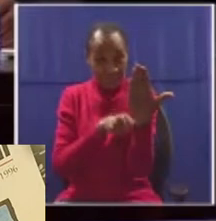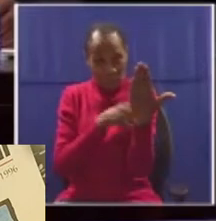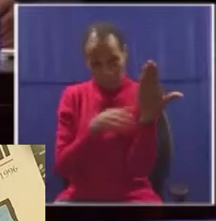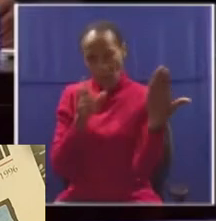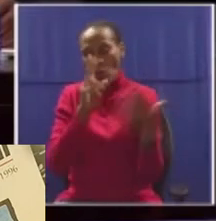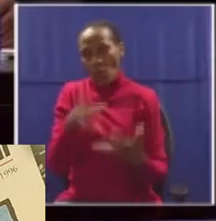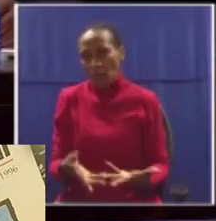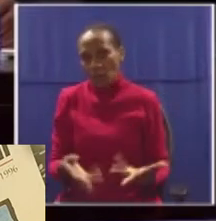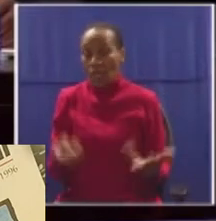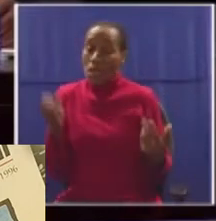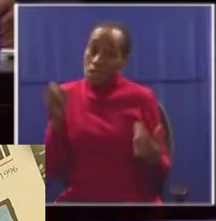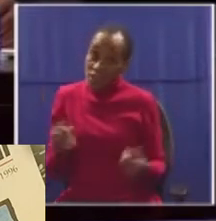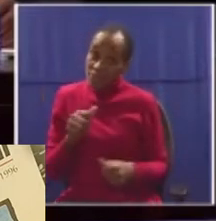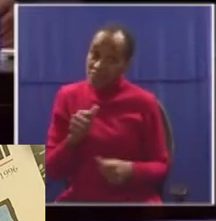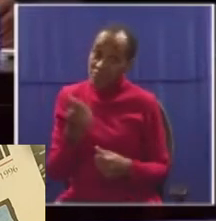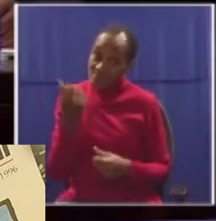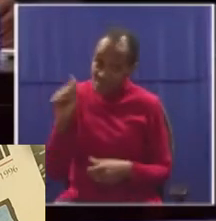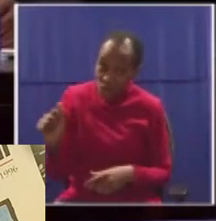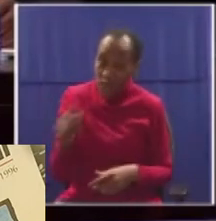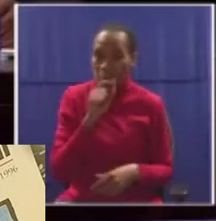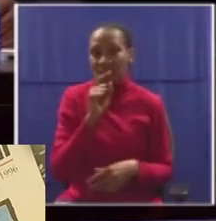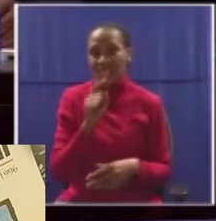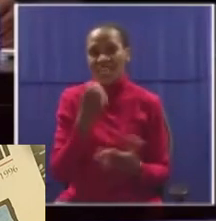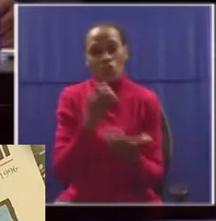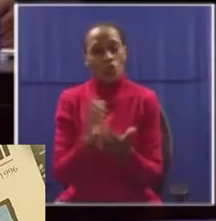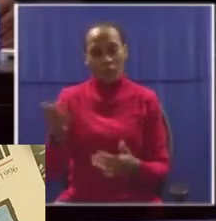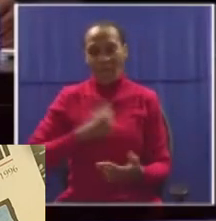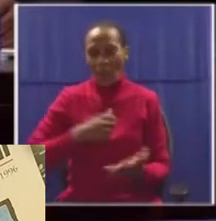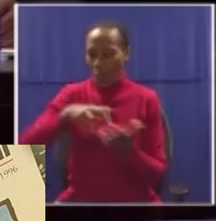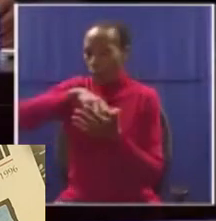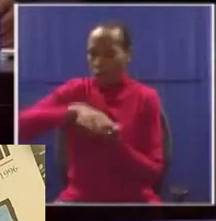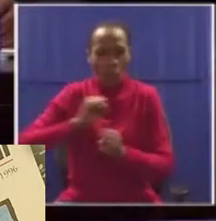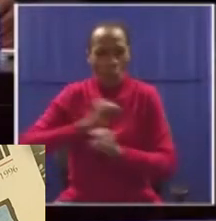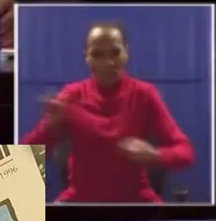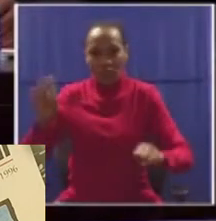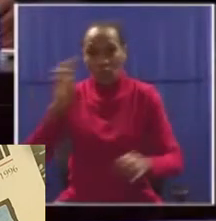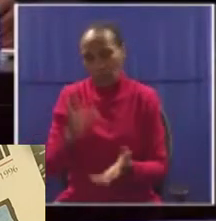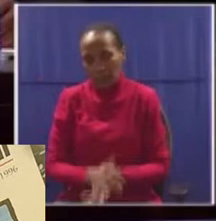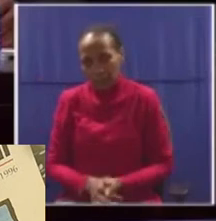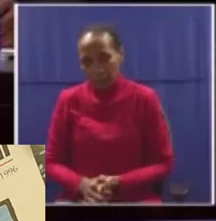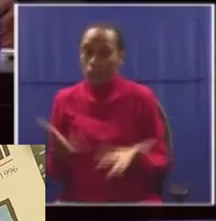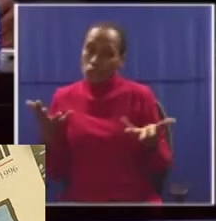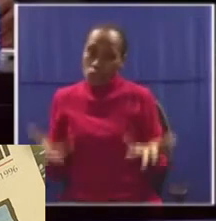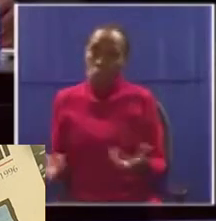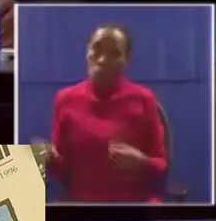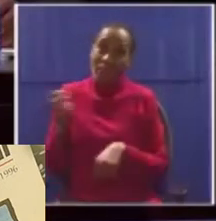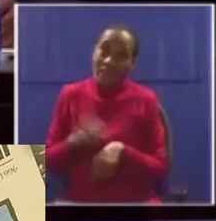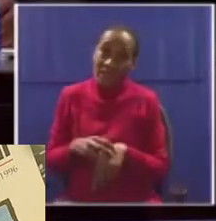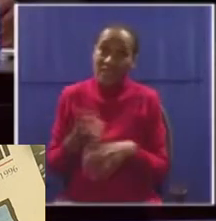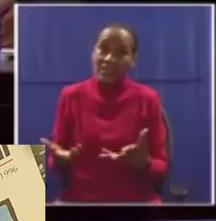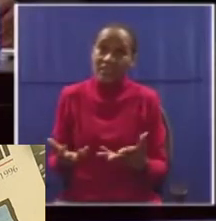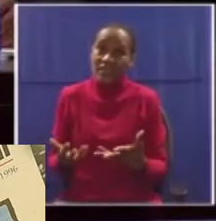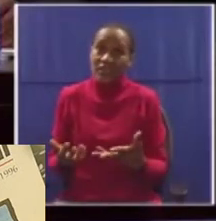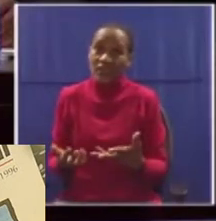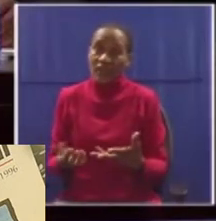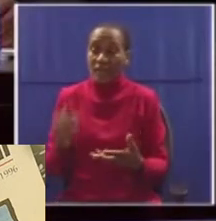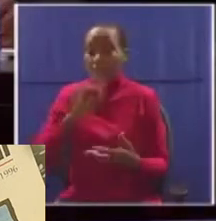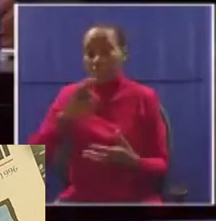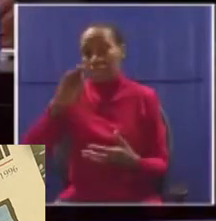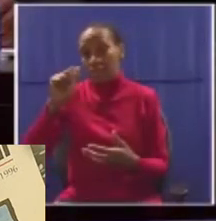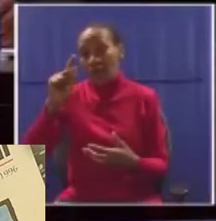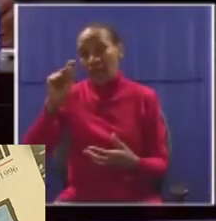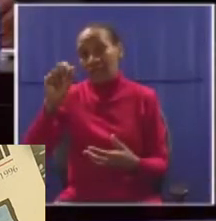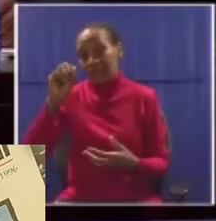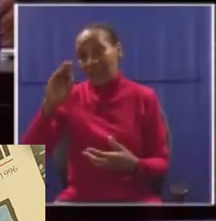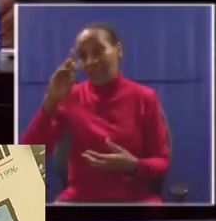be significantly impacted financially and economical part of the process is to have an interface with fighter every three